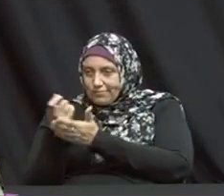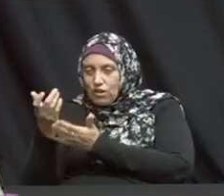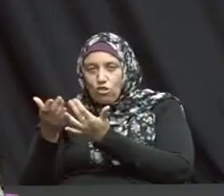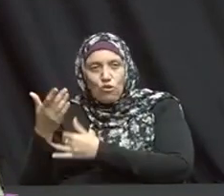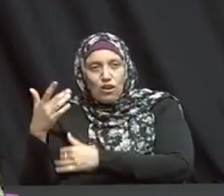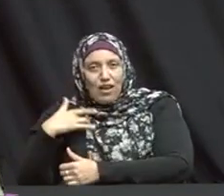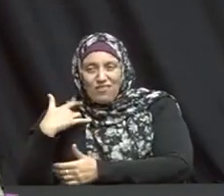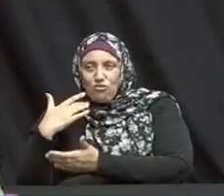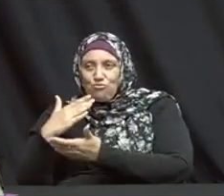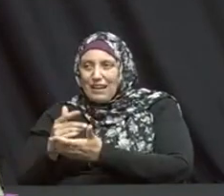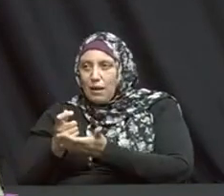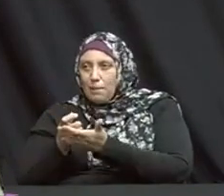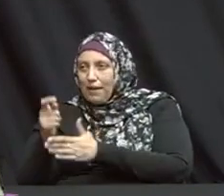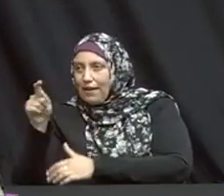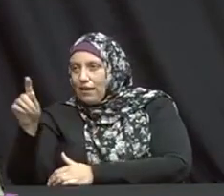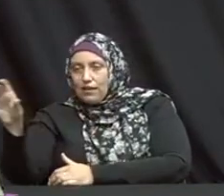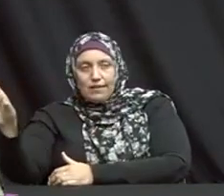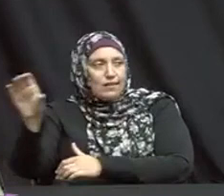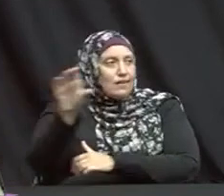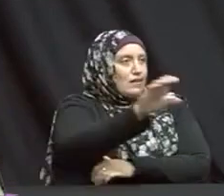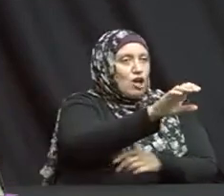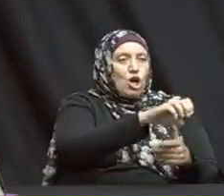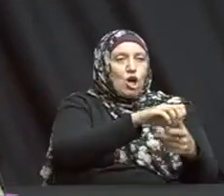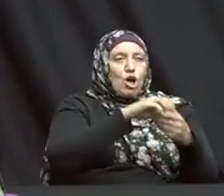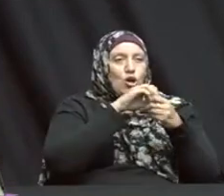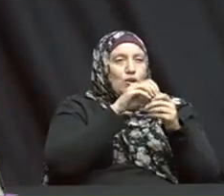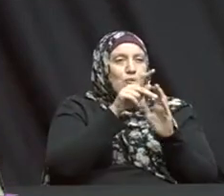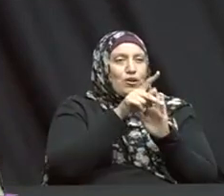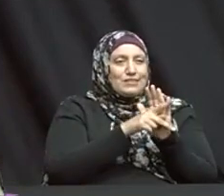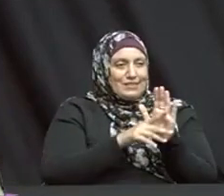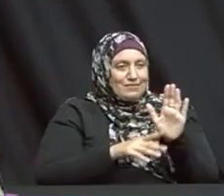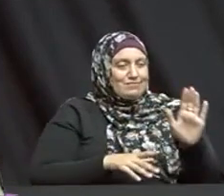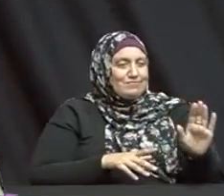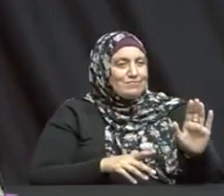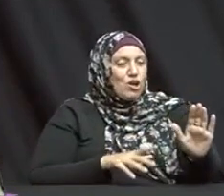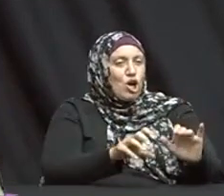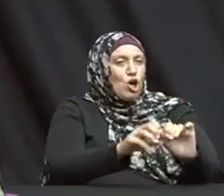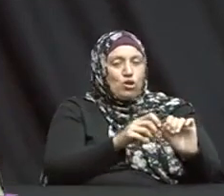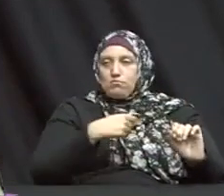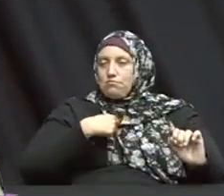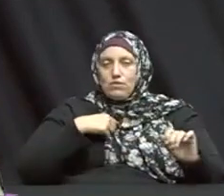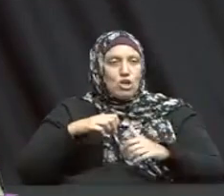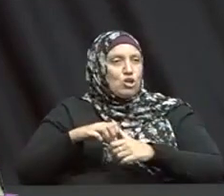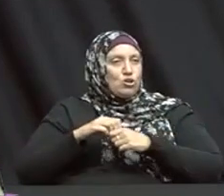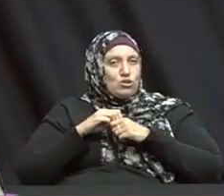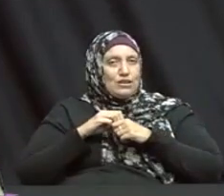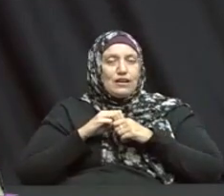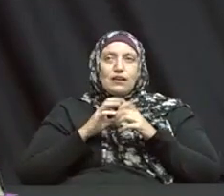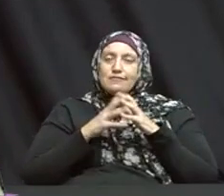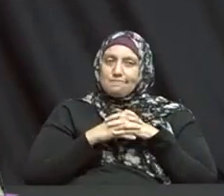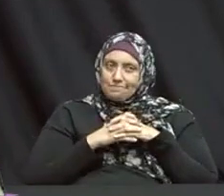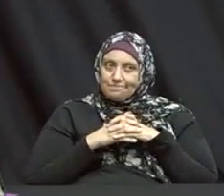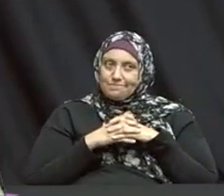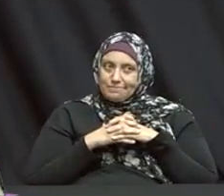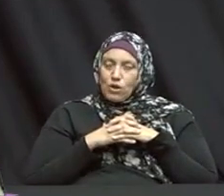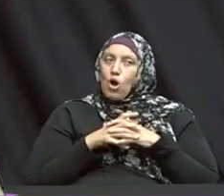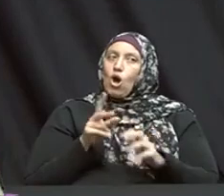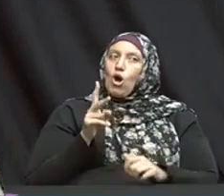is the owner of the policy, and it's their asset, not the asset of the testator. It's not uncommon. In fact, it's quite common